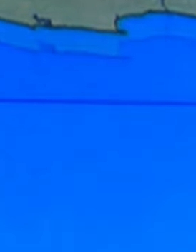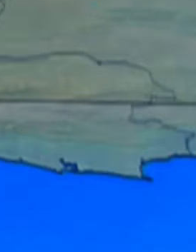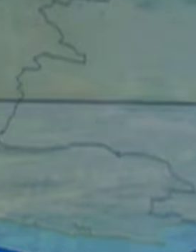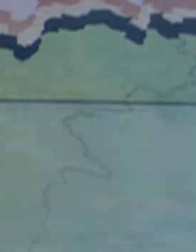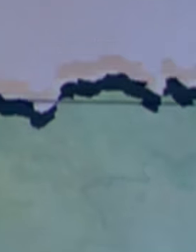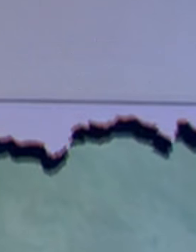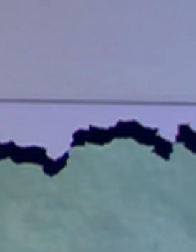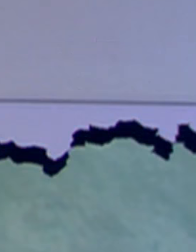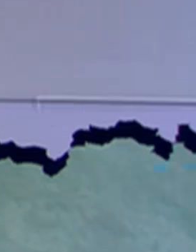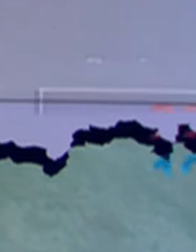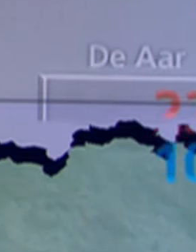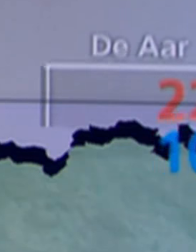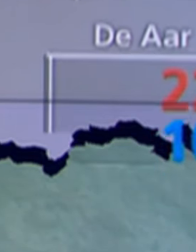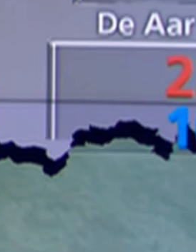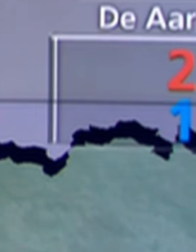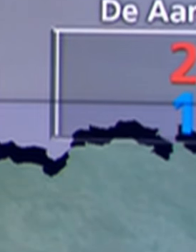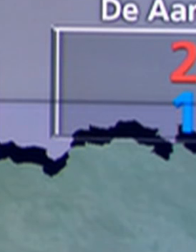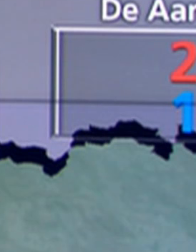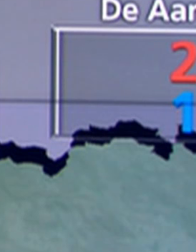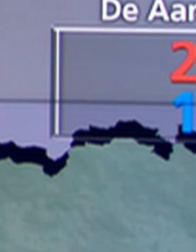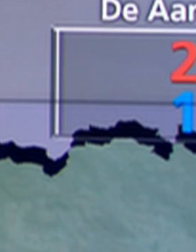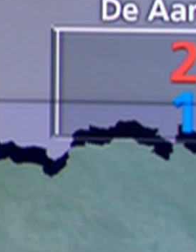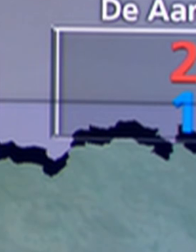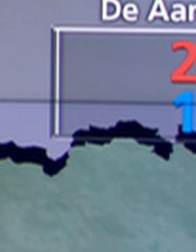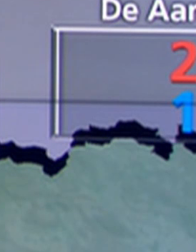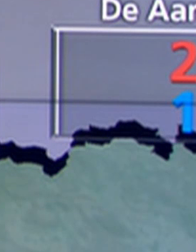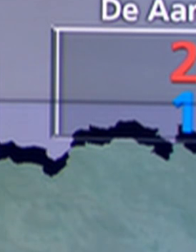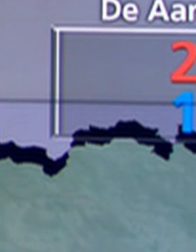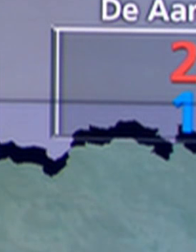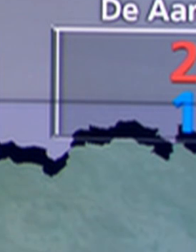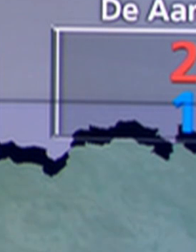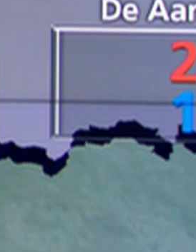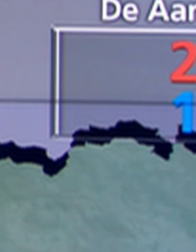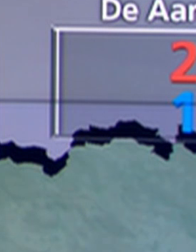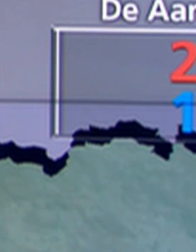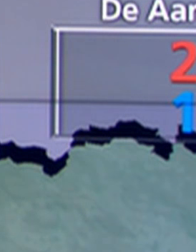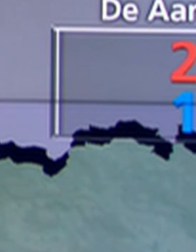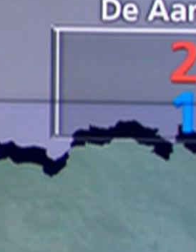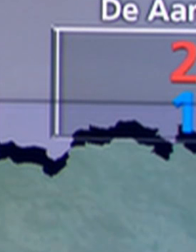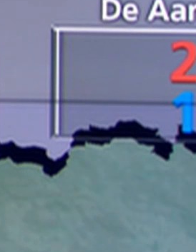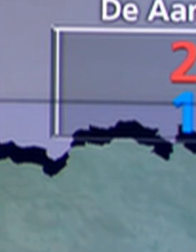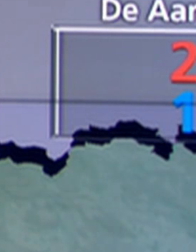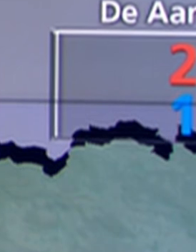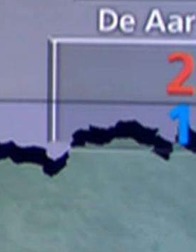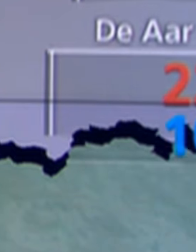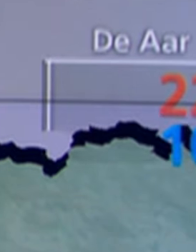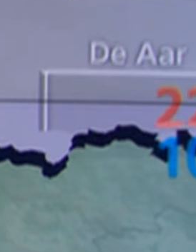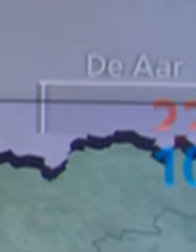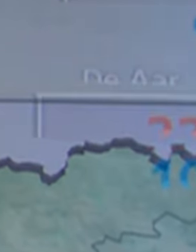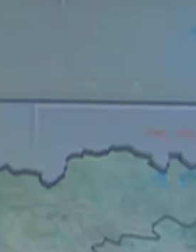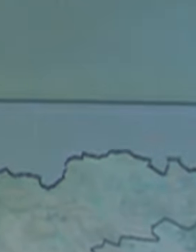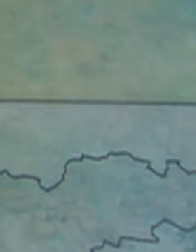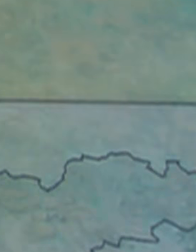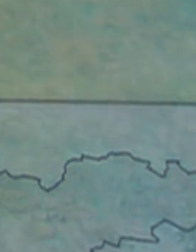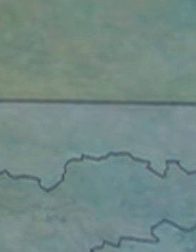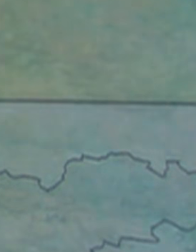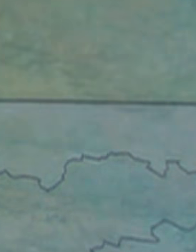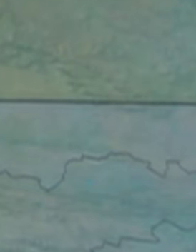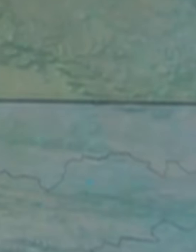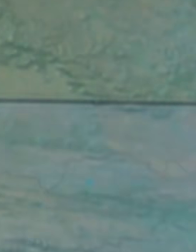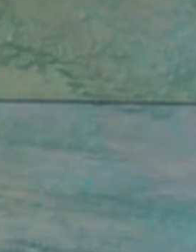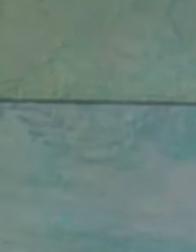fitla go mashome a mabedi a metso o mong ka fela re shebile hona ka Upington ho jalo ka Kurumane le teng o tla hlotshetse fela ha itikanetseng re shebile Calvania o tla hlobate